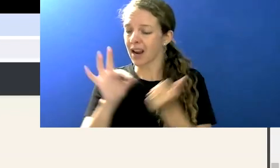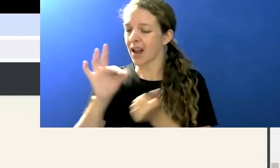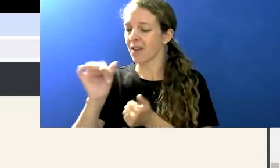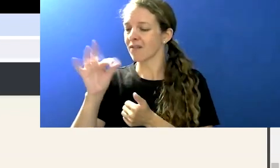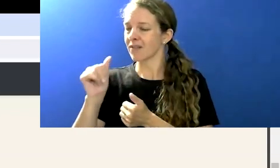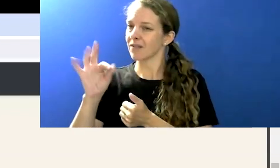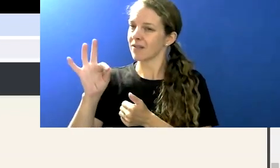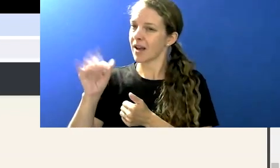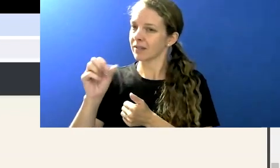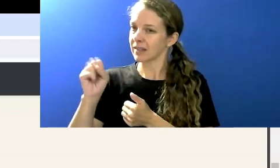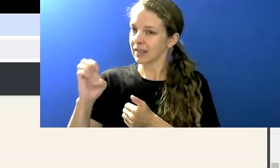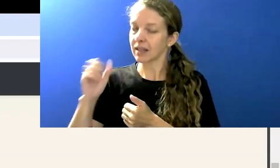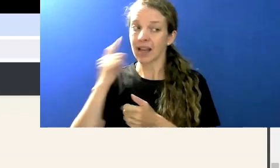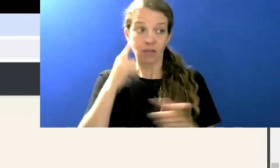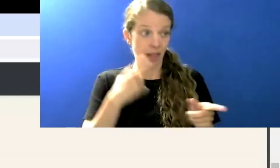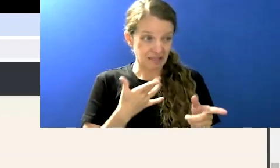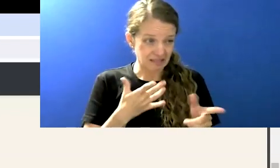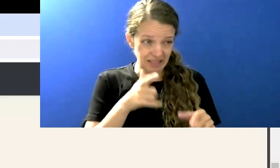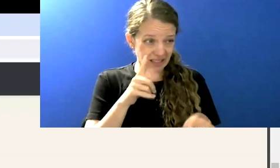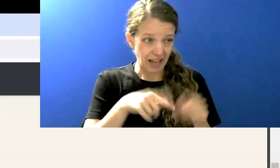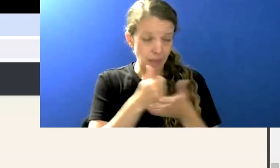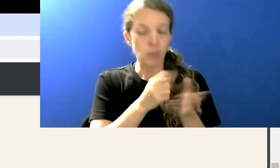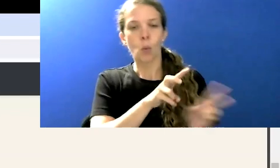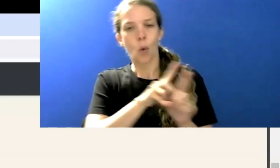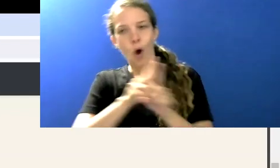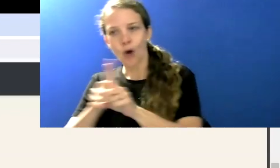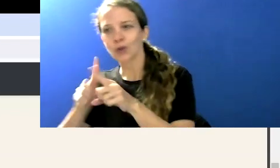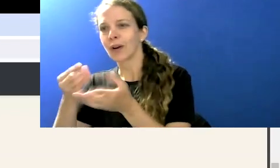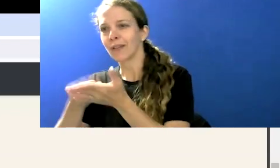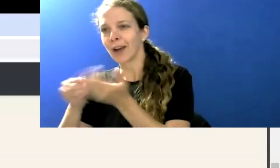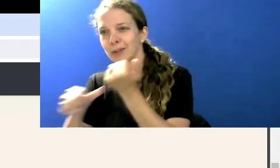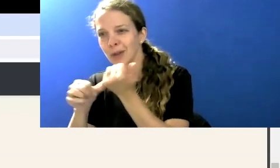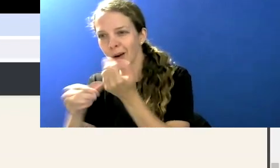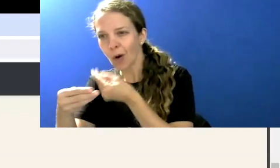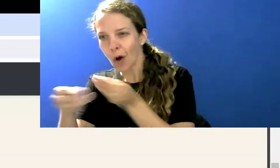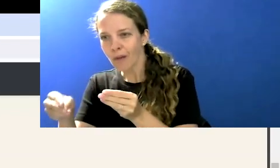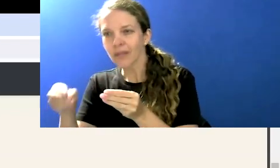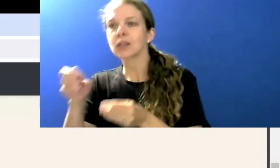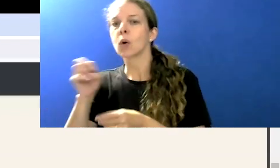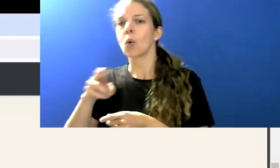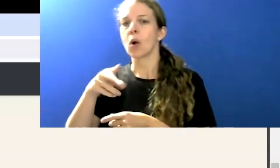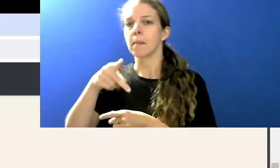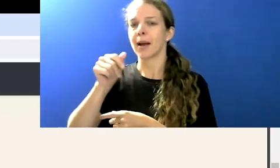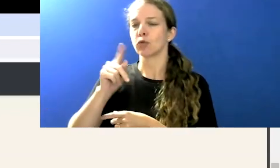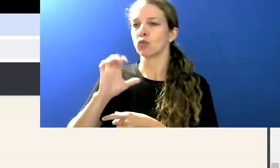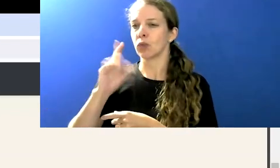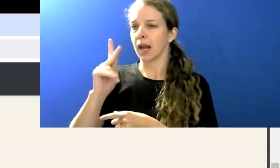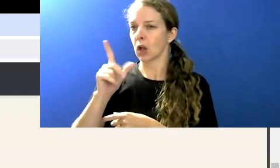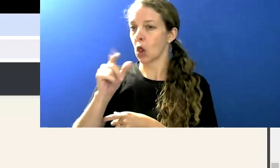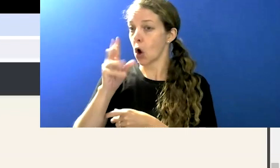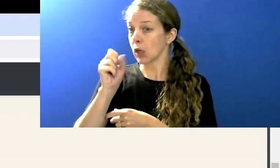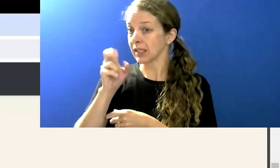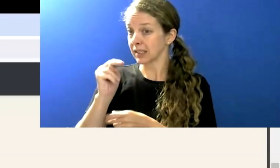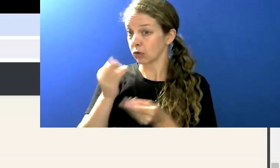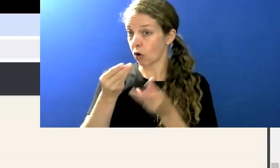we feel like we aren't able to assist them, we do walk them over to the financial aid office or also the pantry, because a lot of students essentially don't know about all these services. So